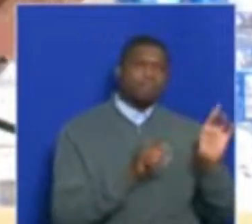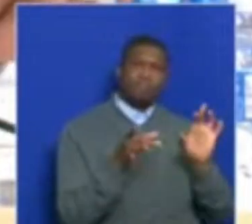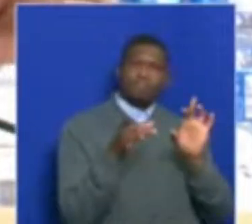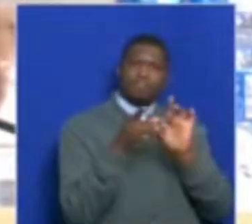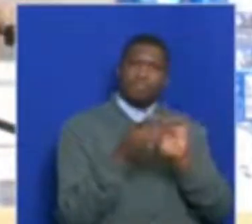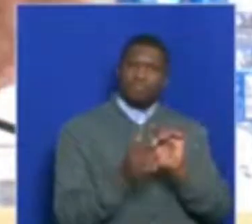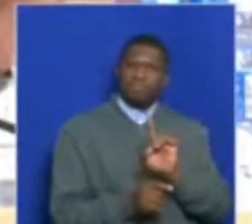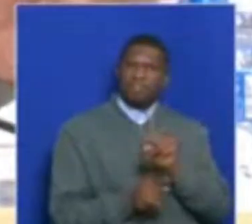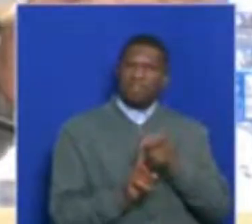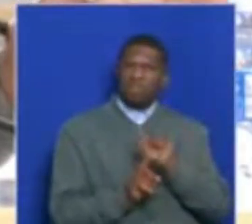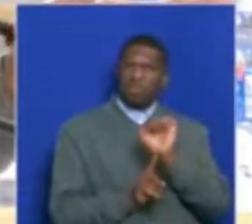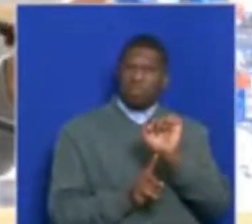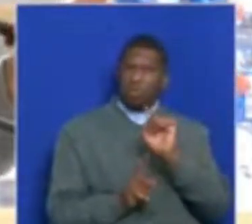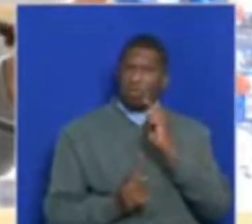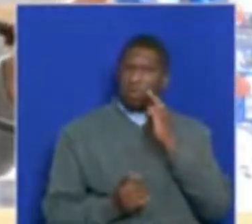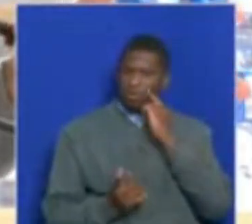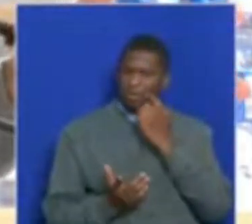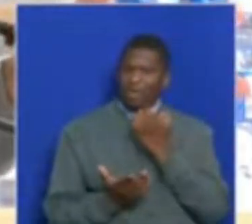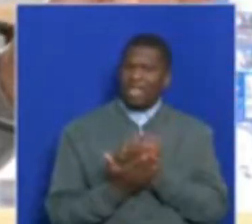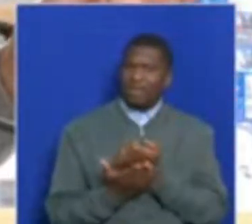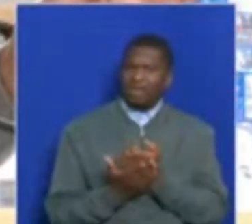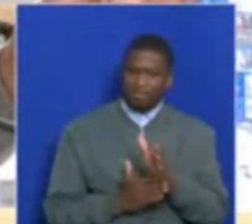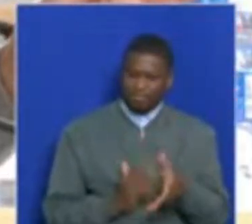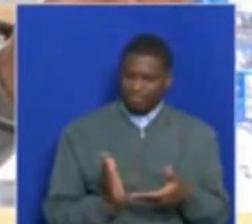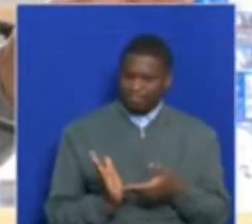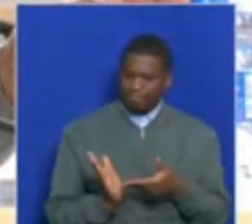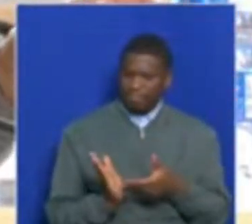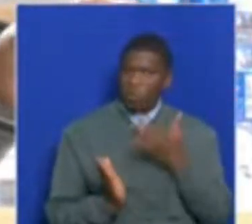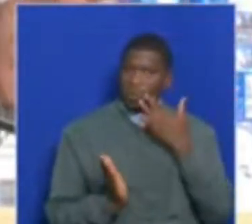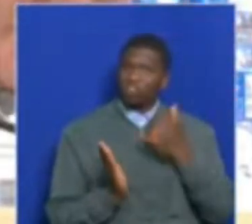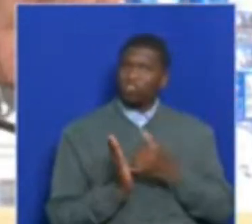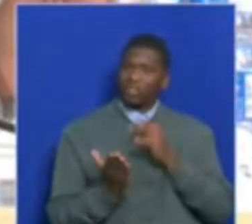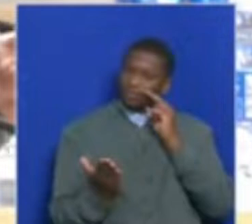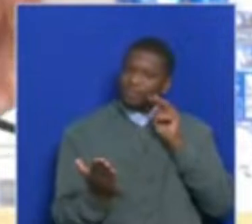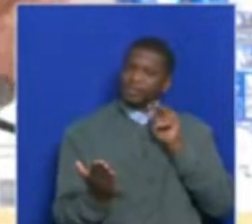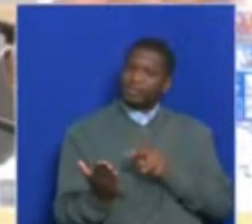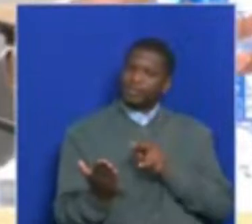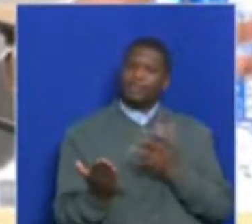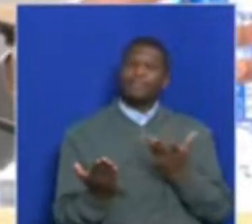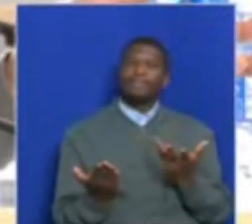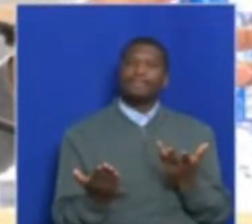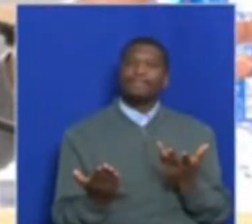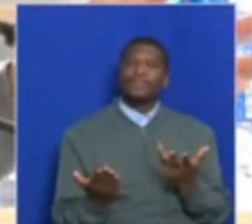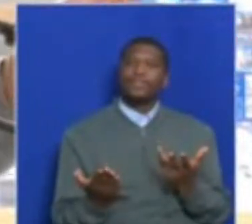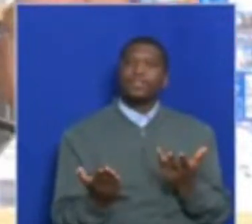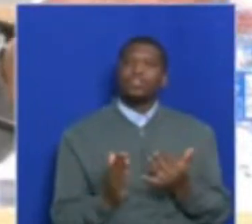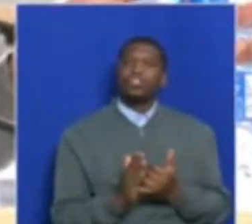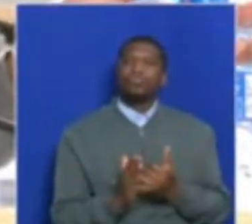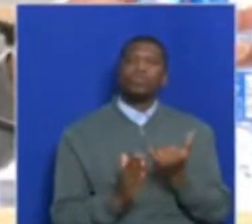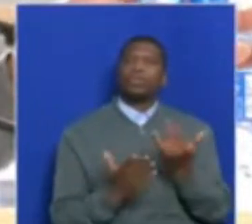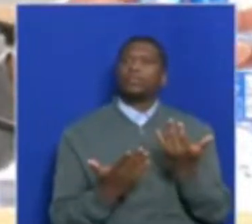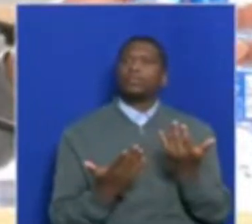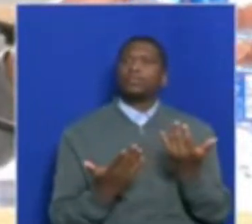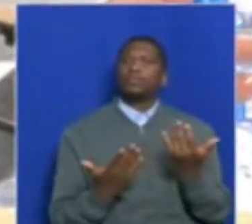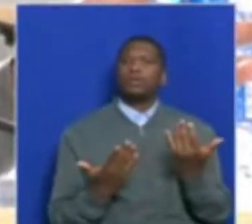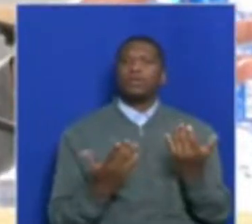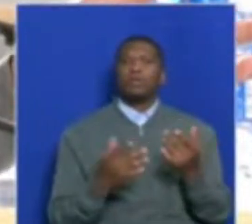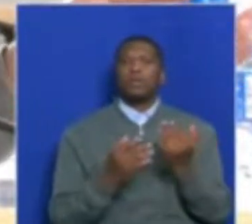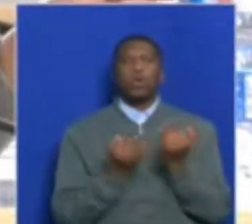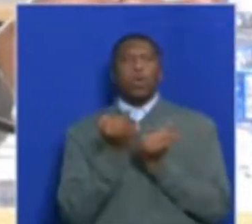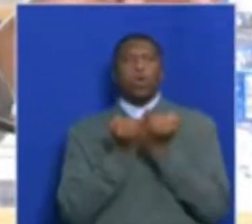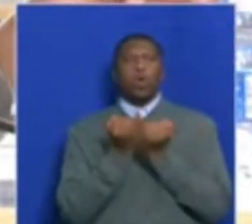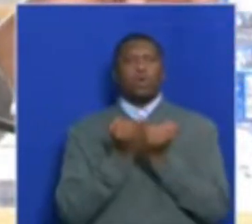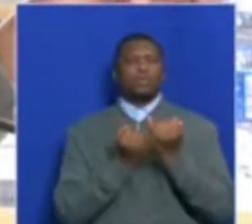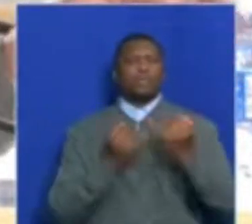so far it looks on the face of it as a competing businessman in the tow truck